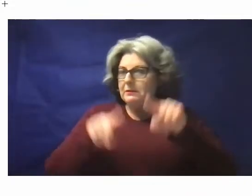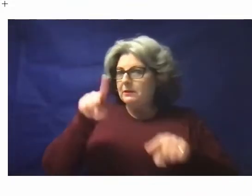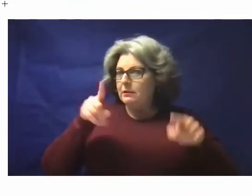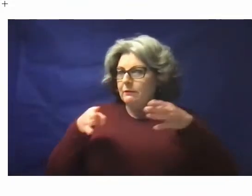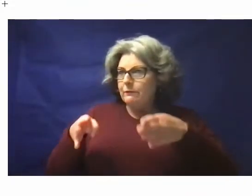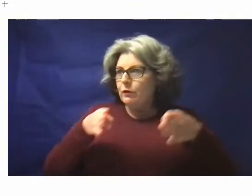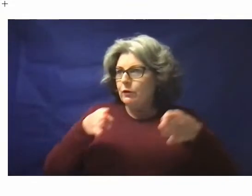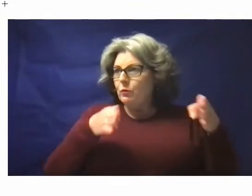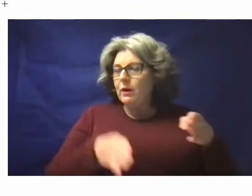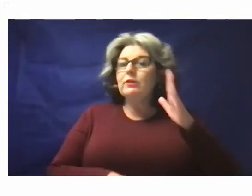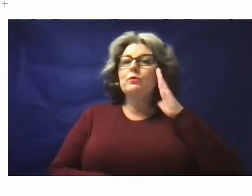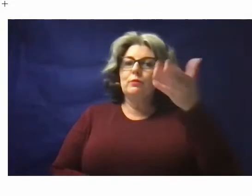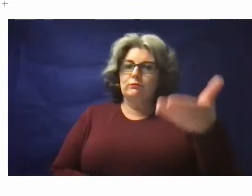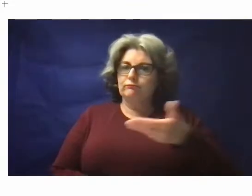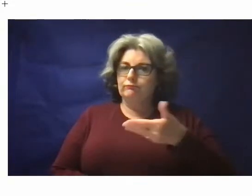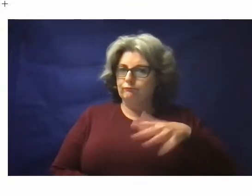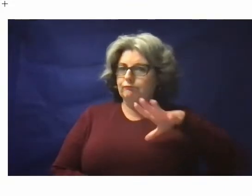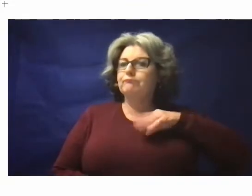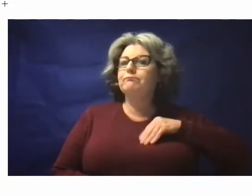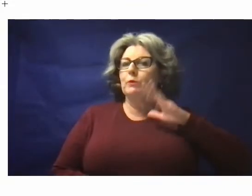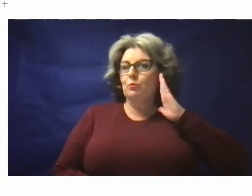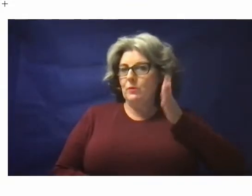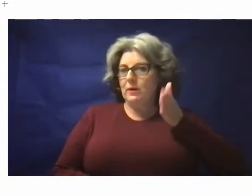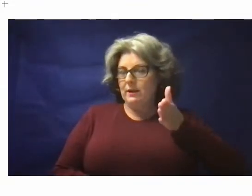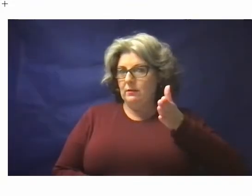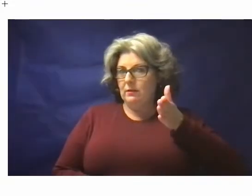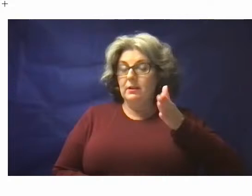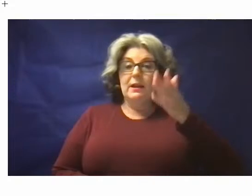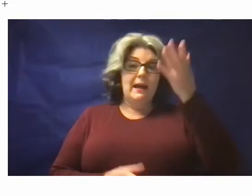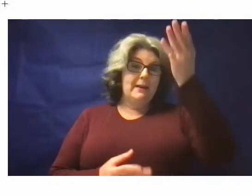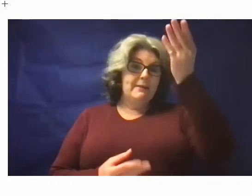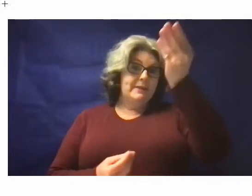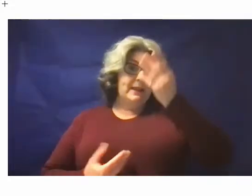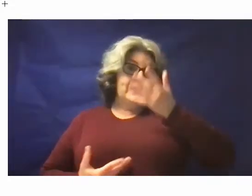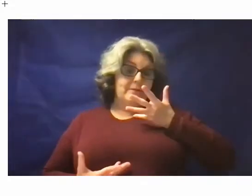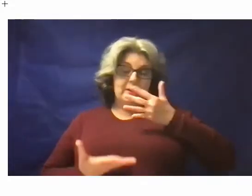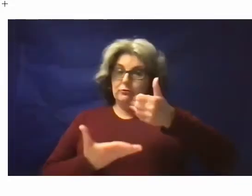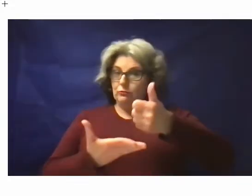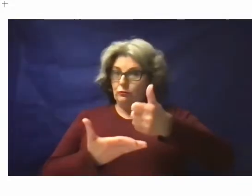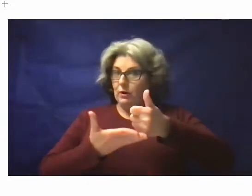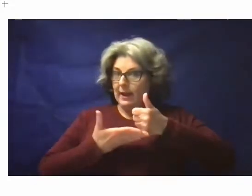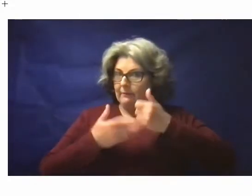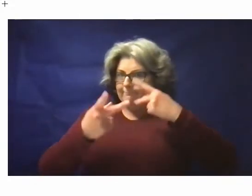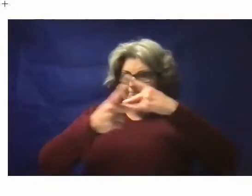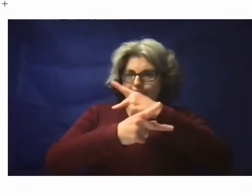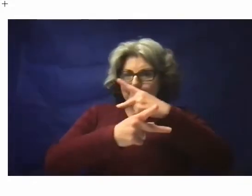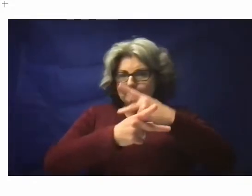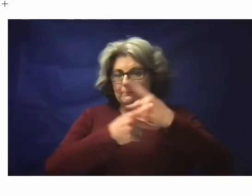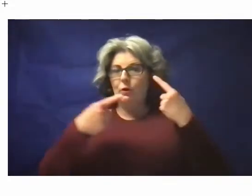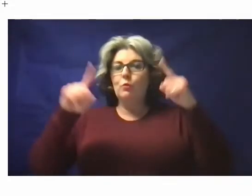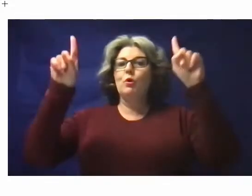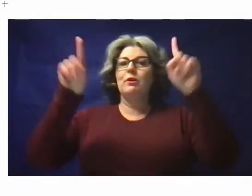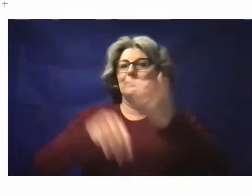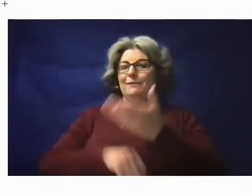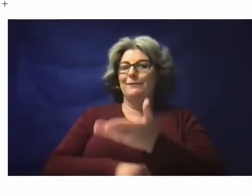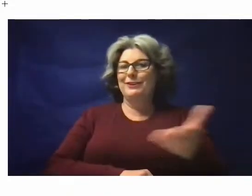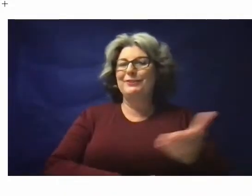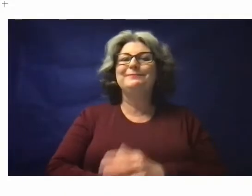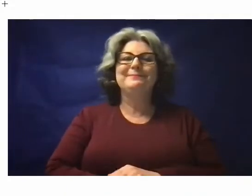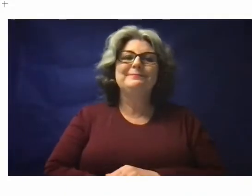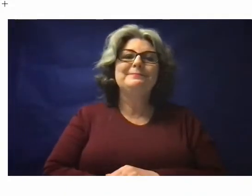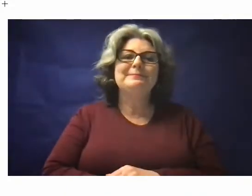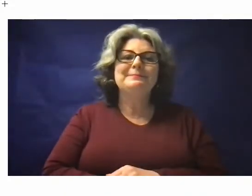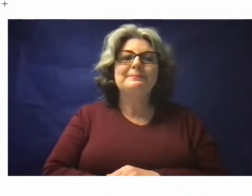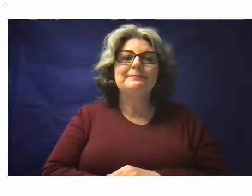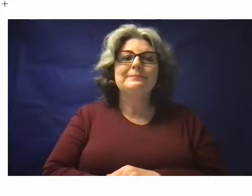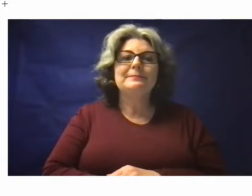will welcome it, because having that information helps us to figure out what's going to work on our end for you. Absolutely. I